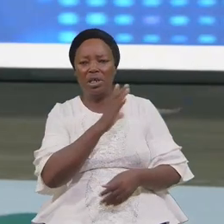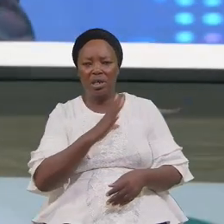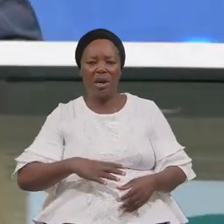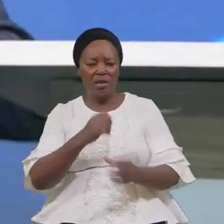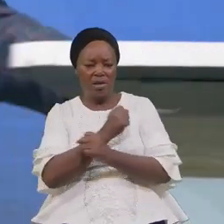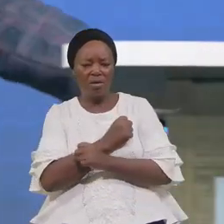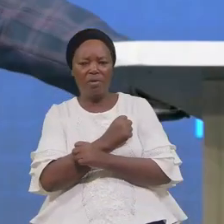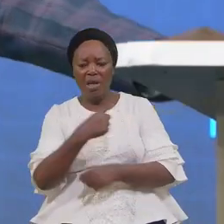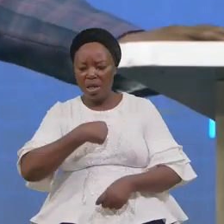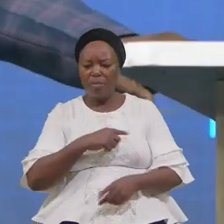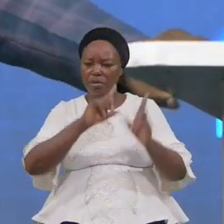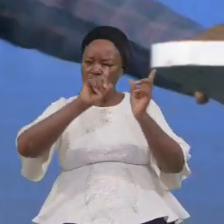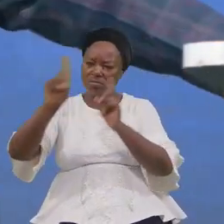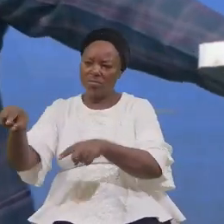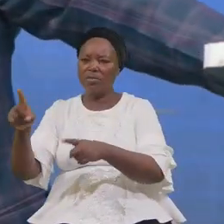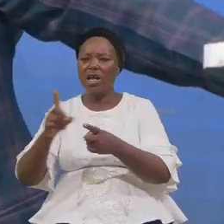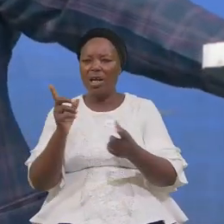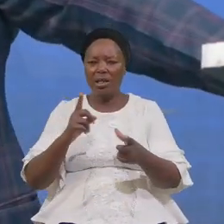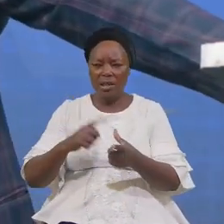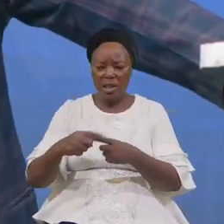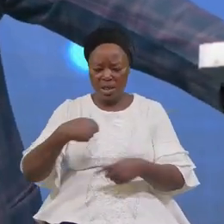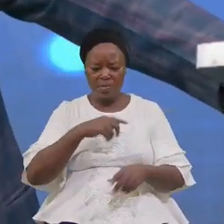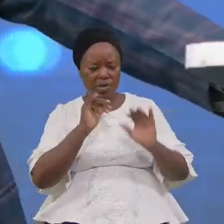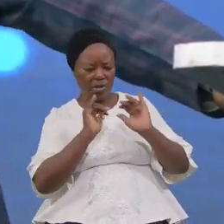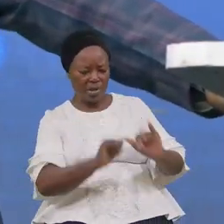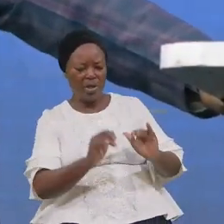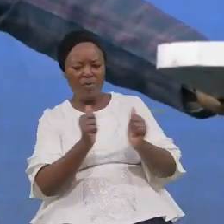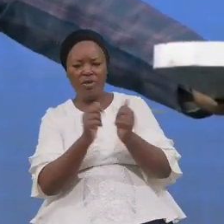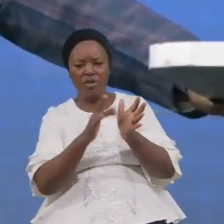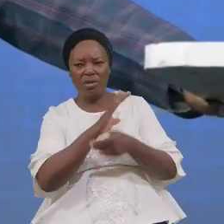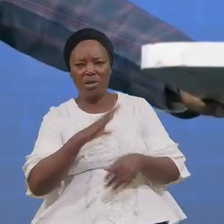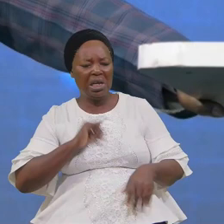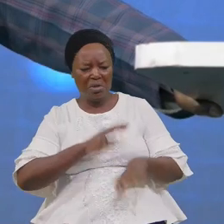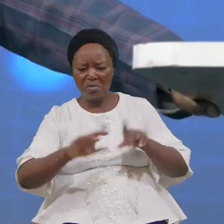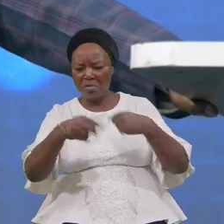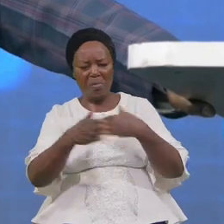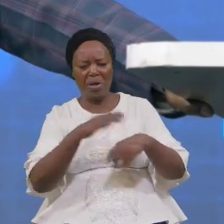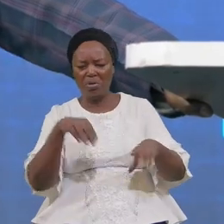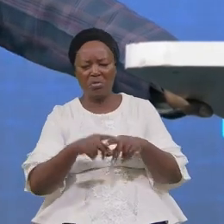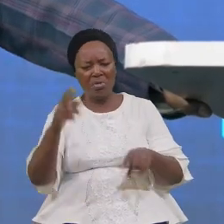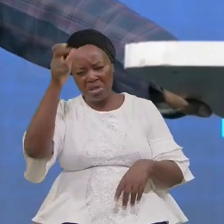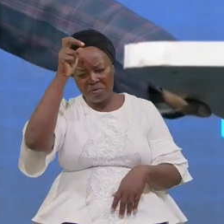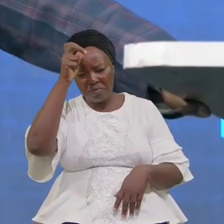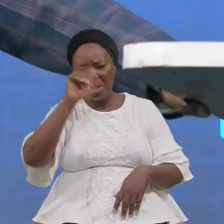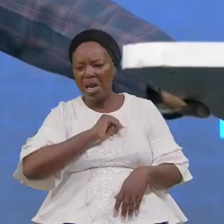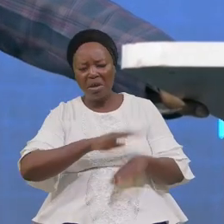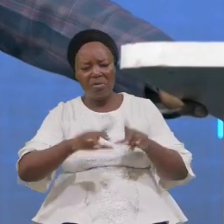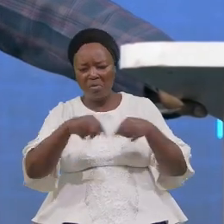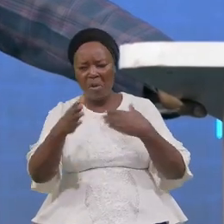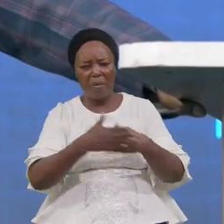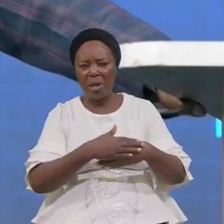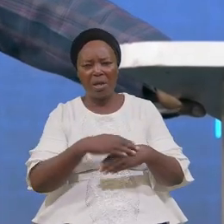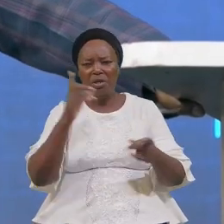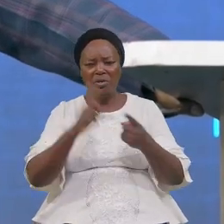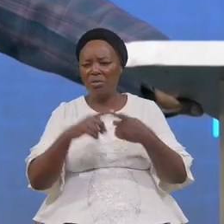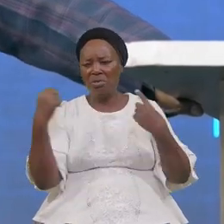him. I stay with him. I don't go back to Satan. I don't go back to